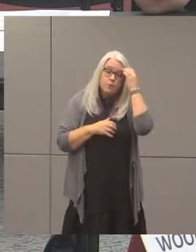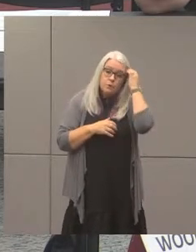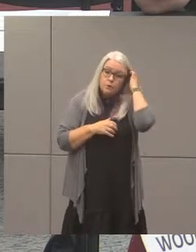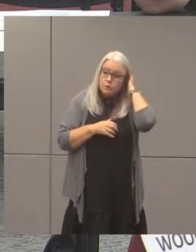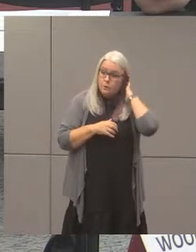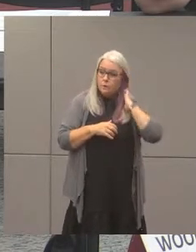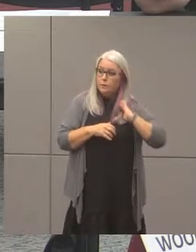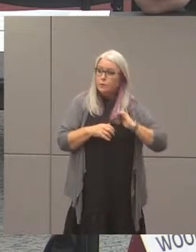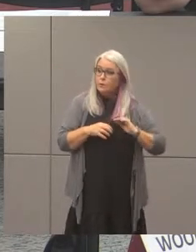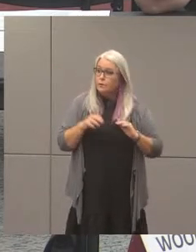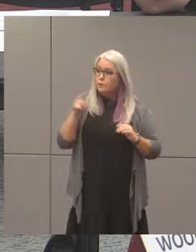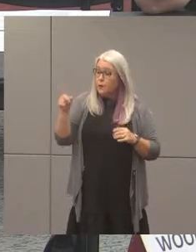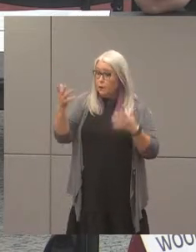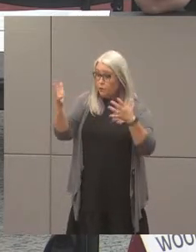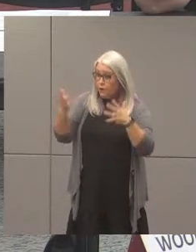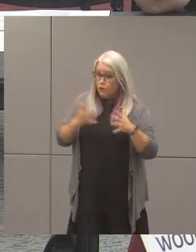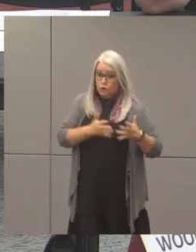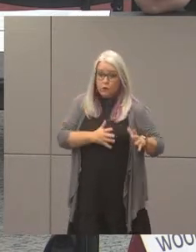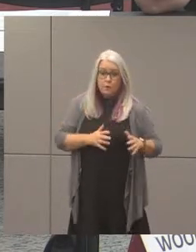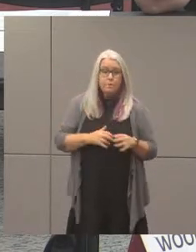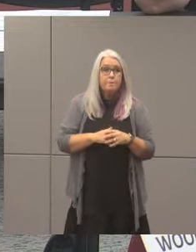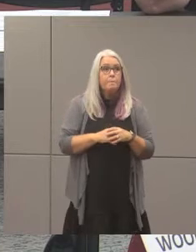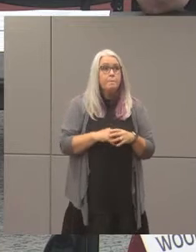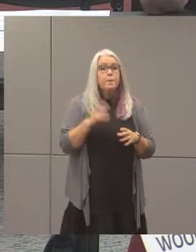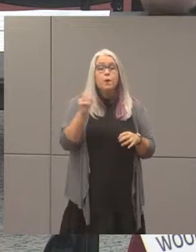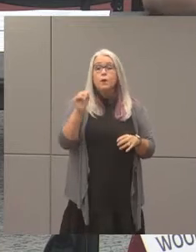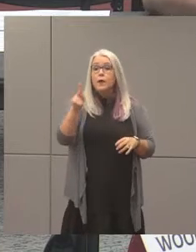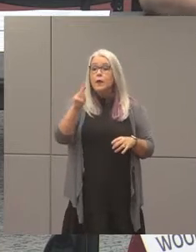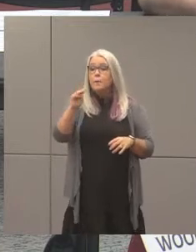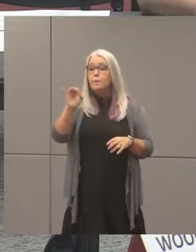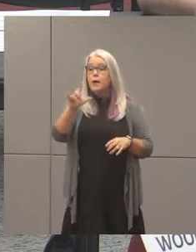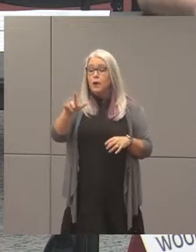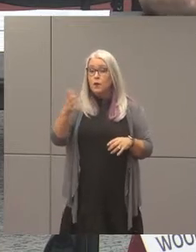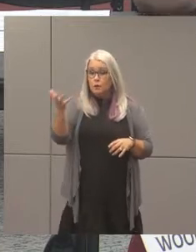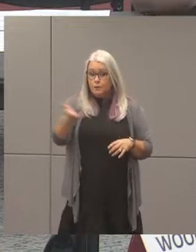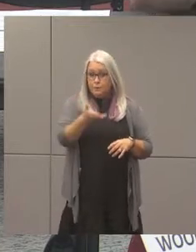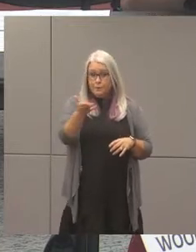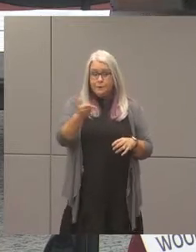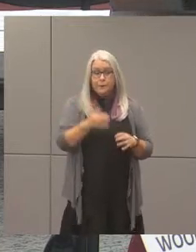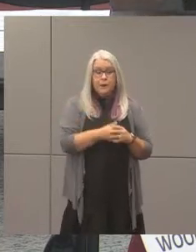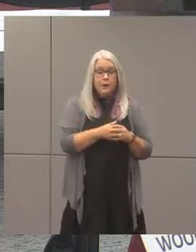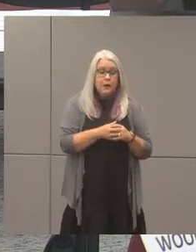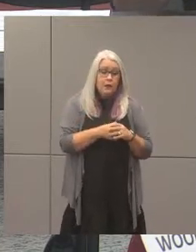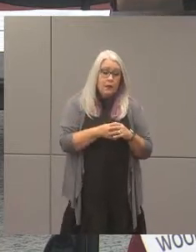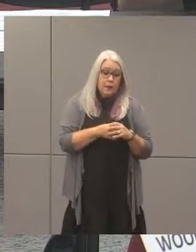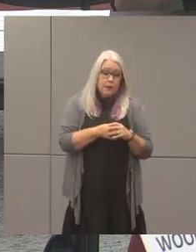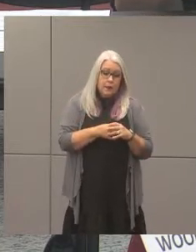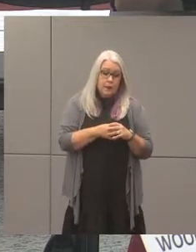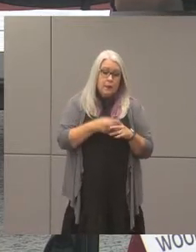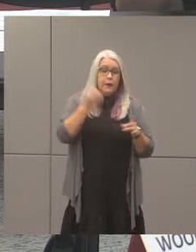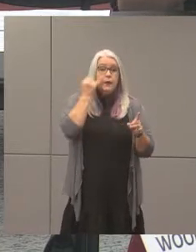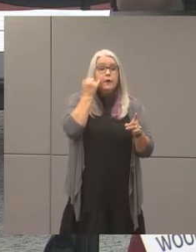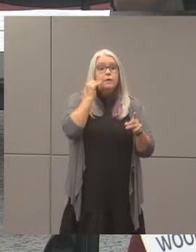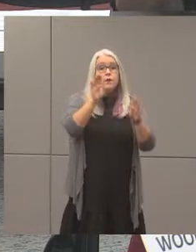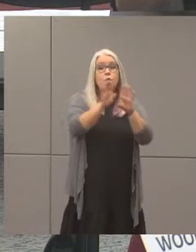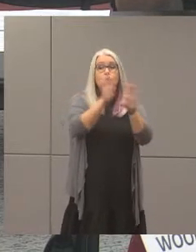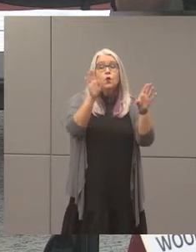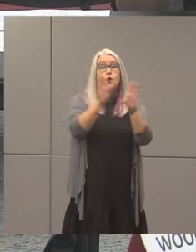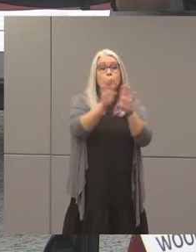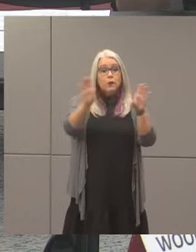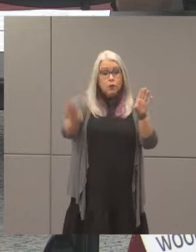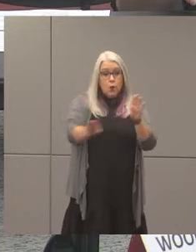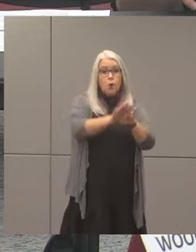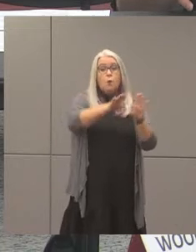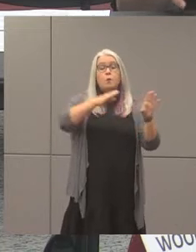Art, you're complete now? Okay, Michael? And also, if the door is open after